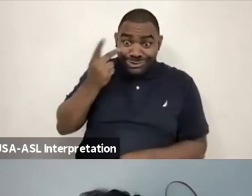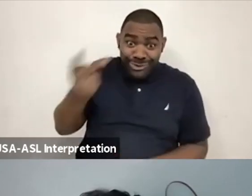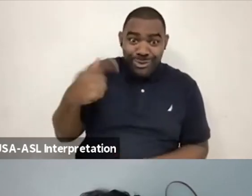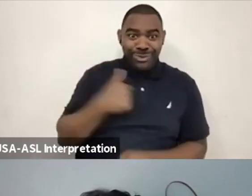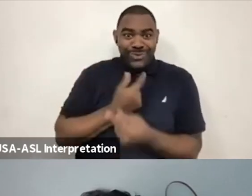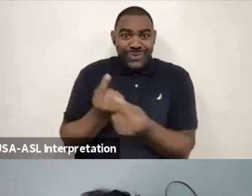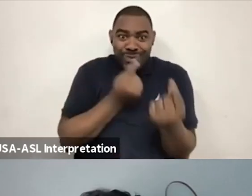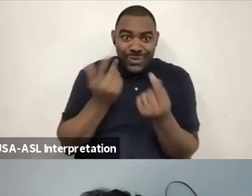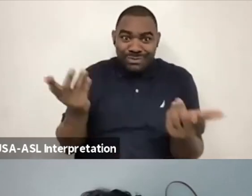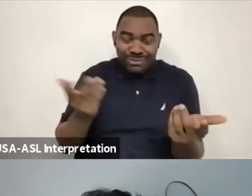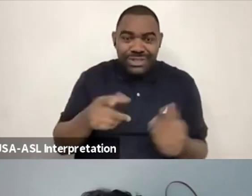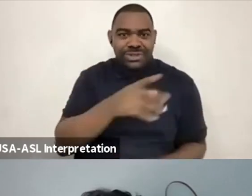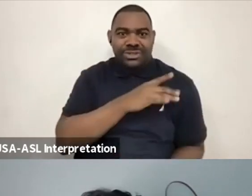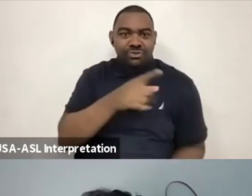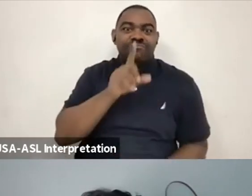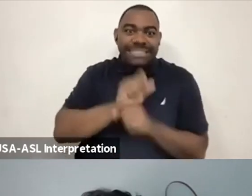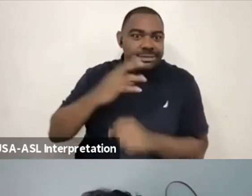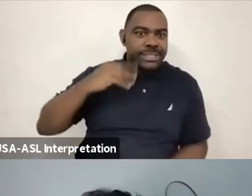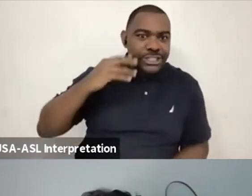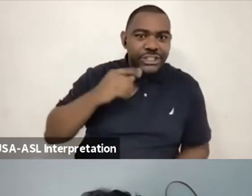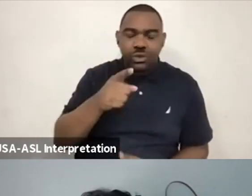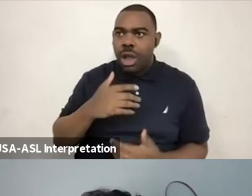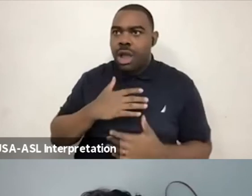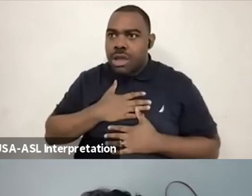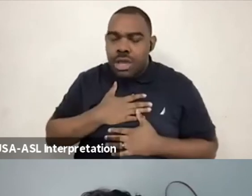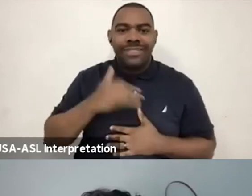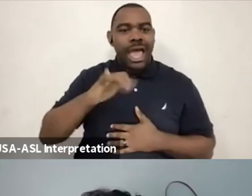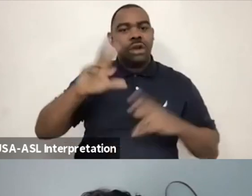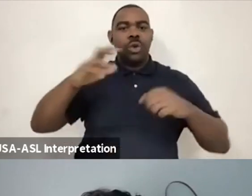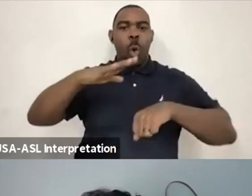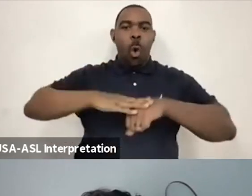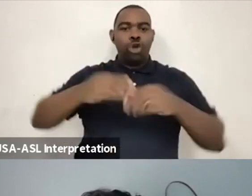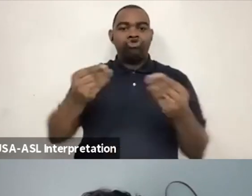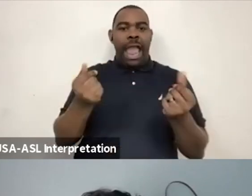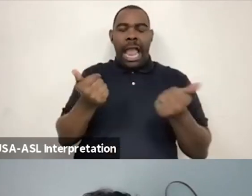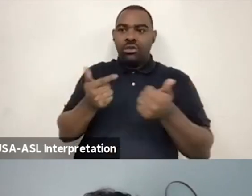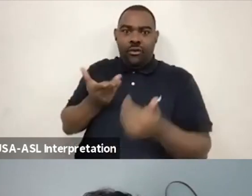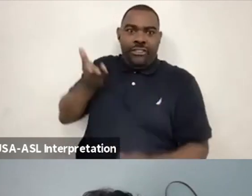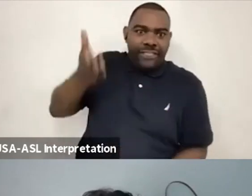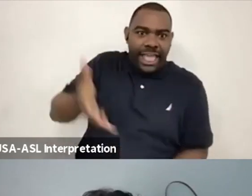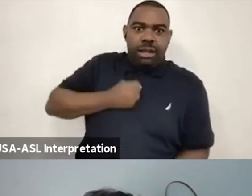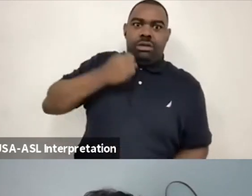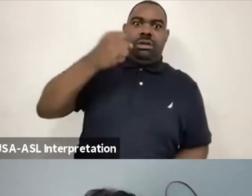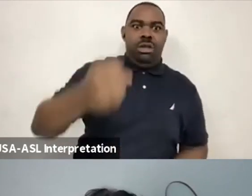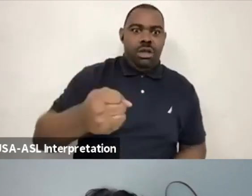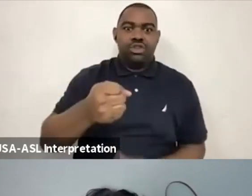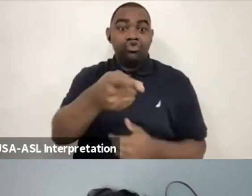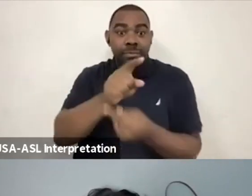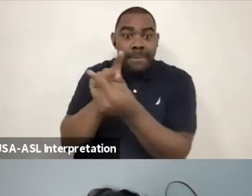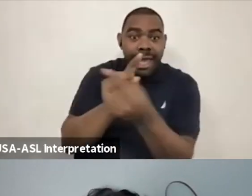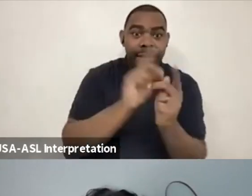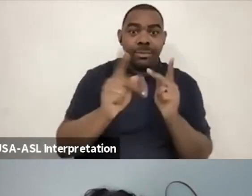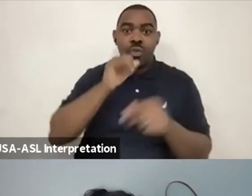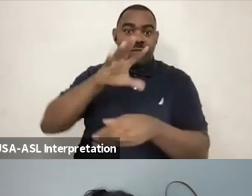really experience it, to have that on ground community, understanding. You met members of the community that